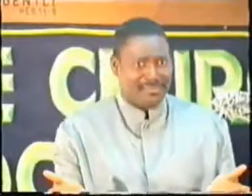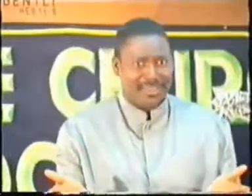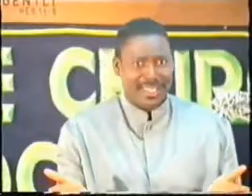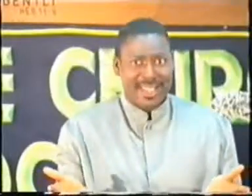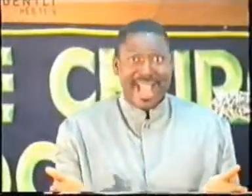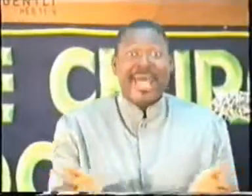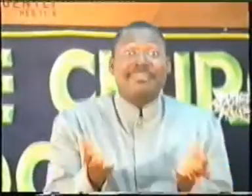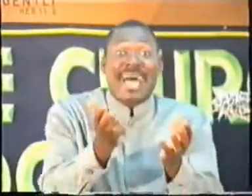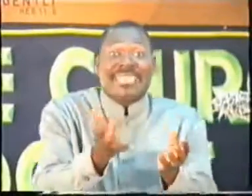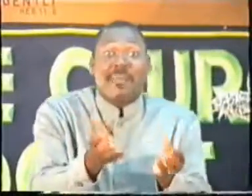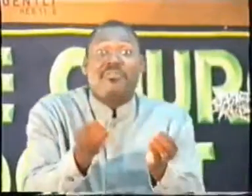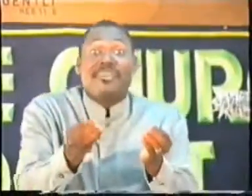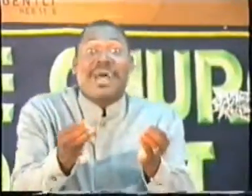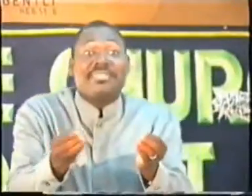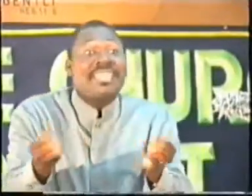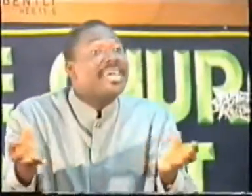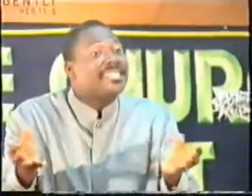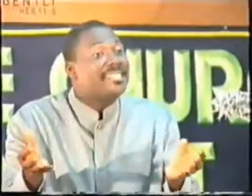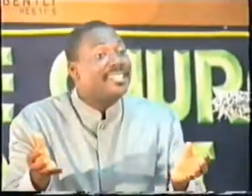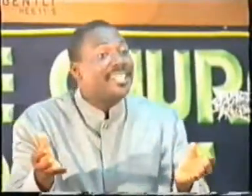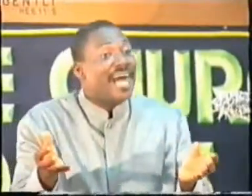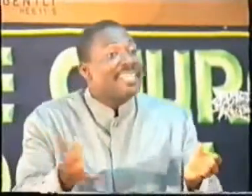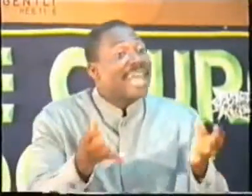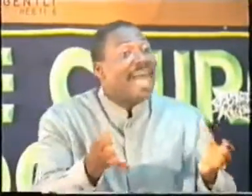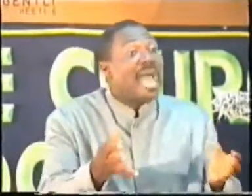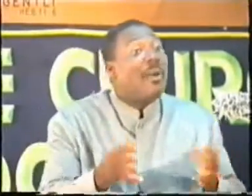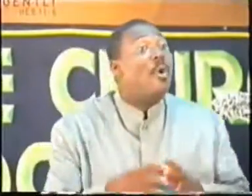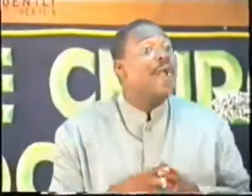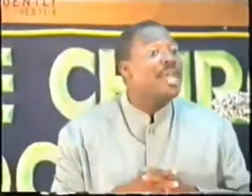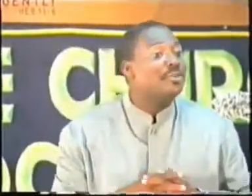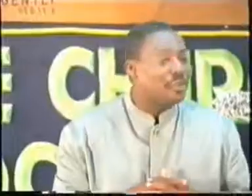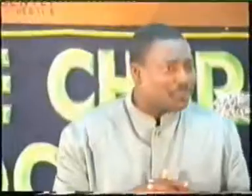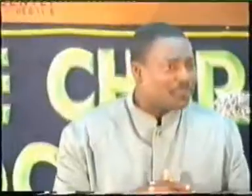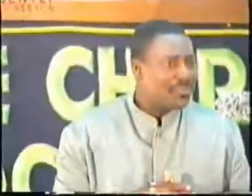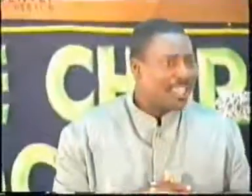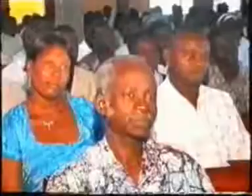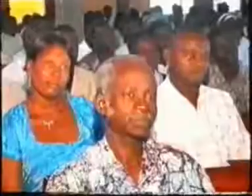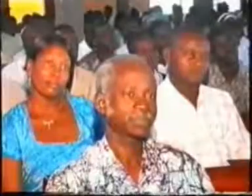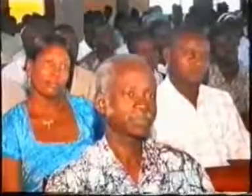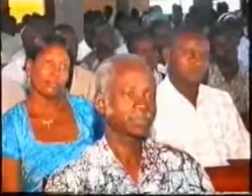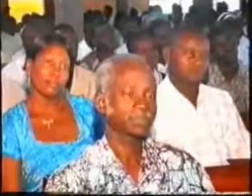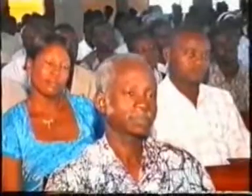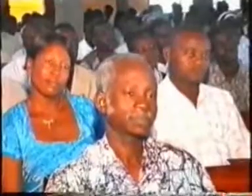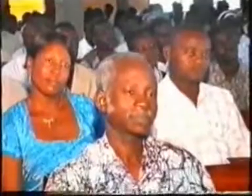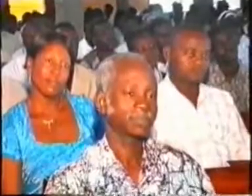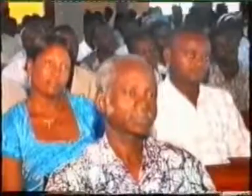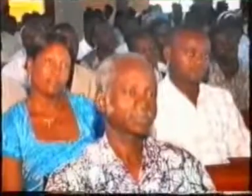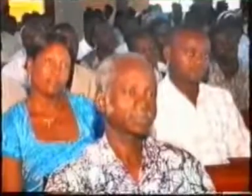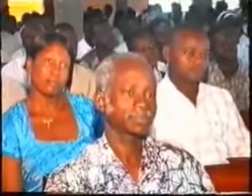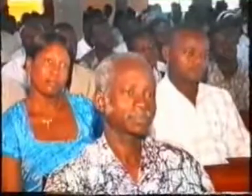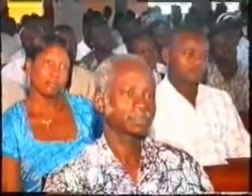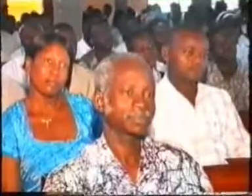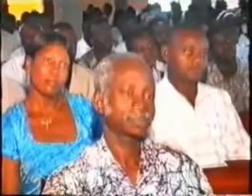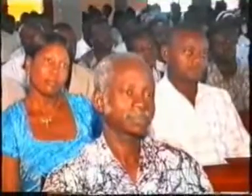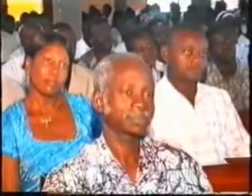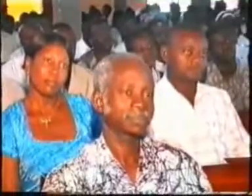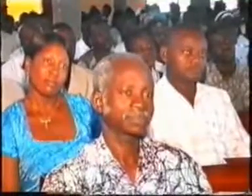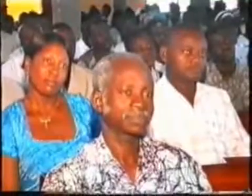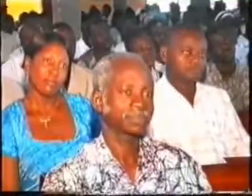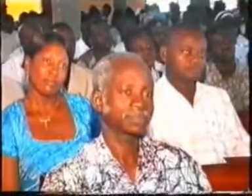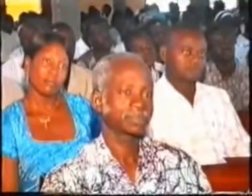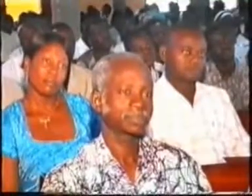Christian. Adam trans about 4,000 years. And son, he ever will write Yesu Christo. Now Christianity, not yet, I shall say, our Acts chapter